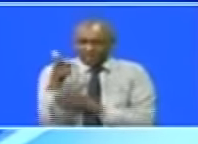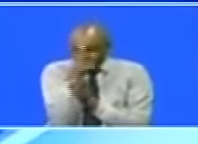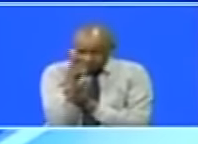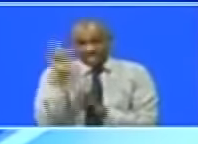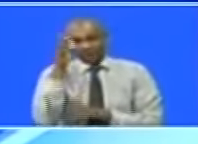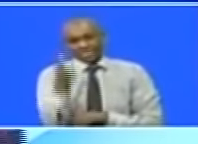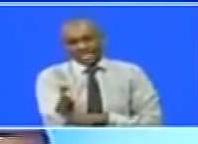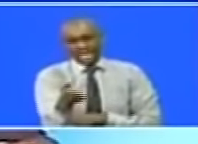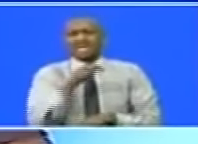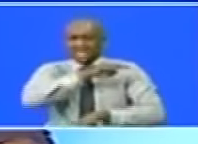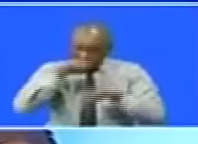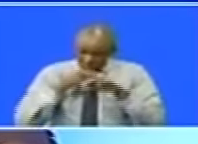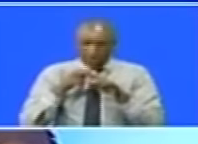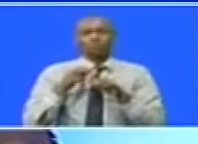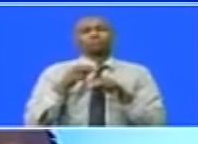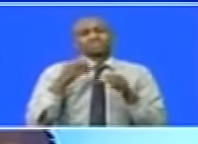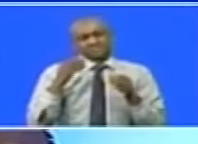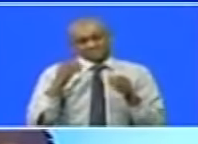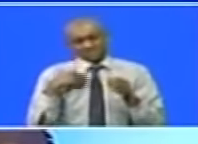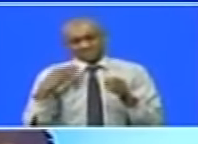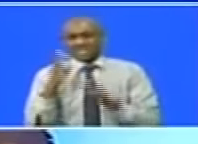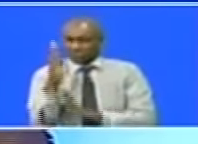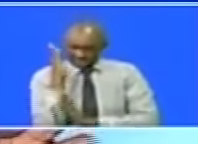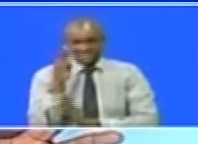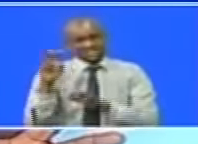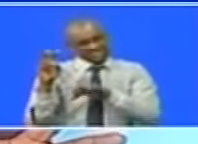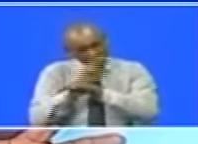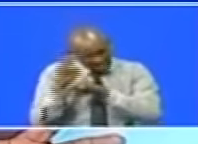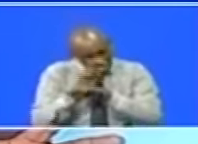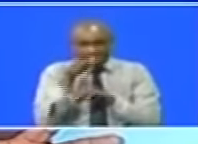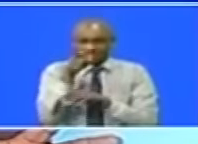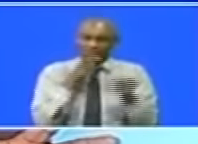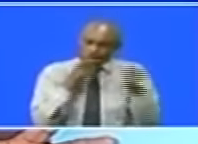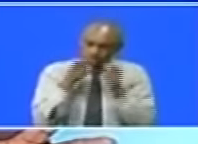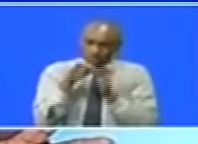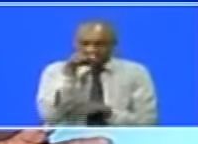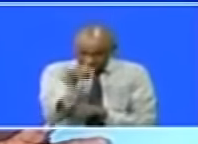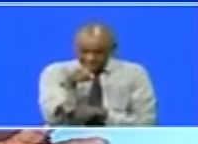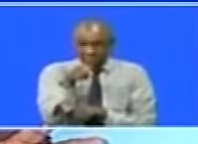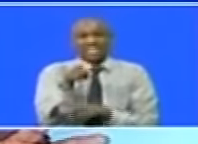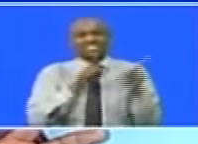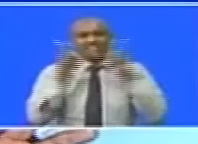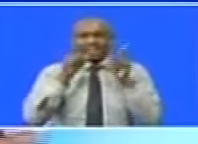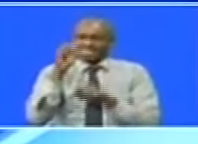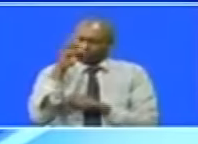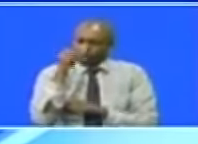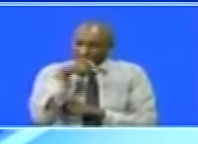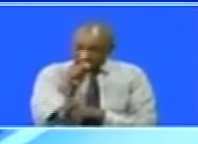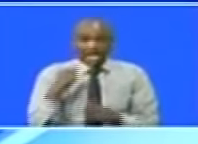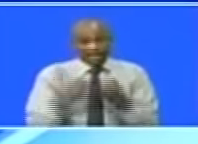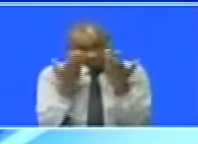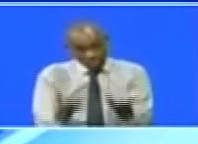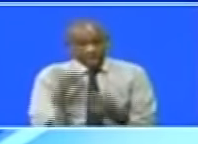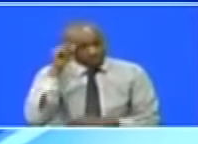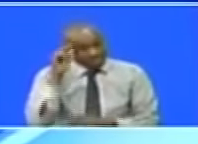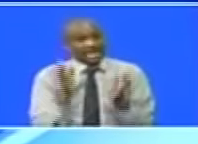Nairobi. The National Security Surveillance Communication and Control System installed by communications provider Safaricom was first rolled out in